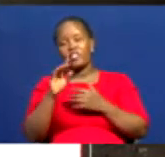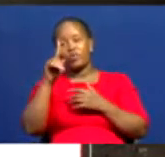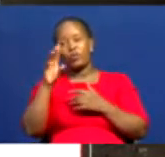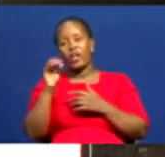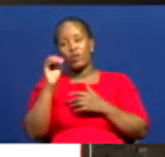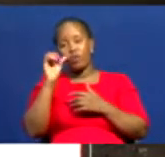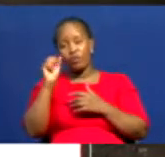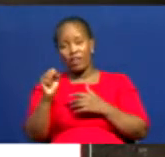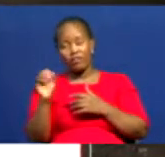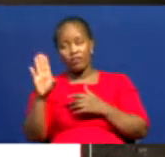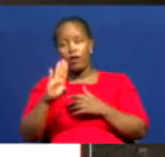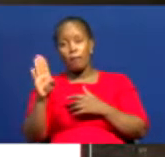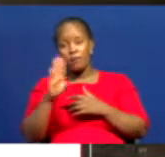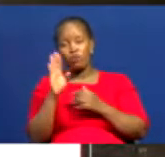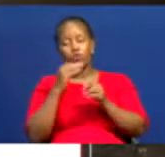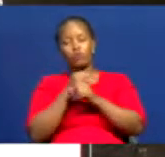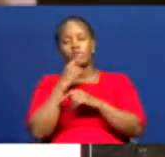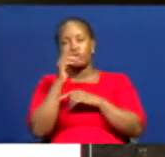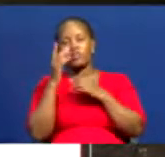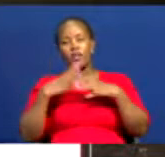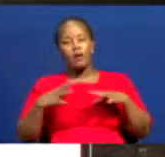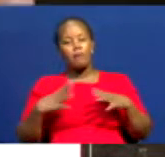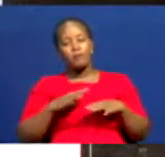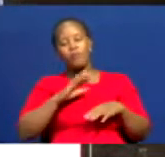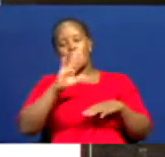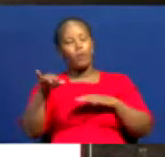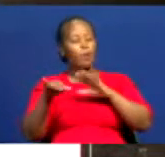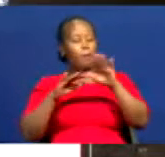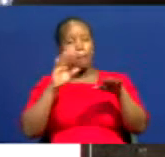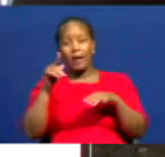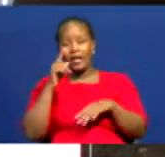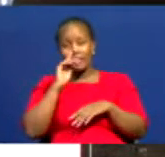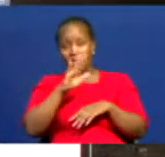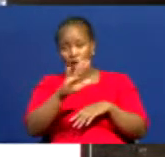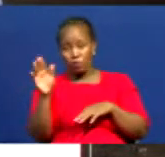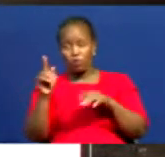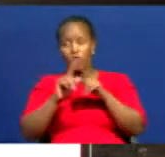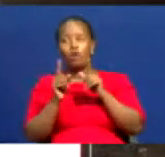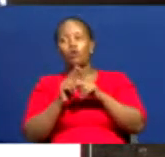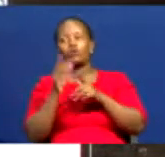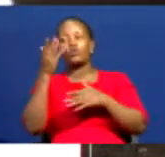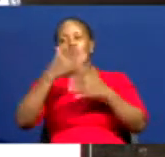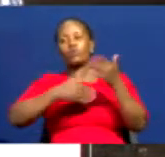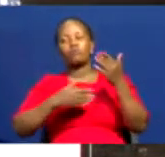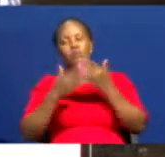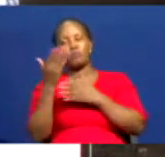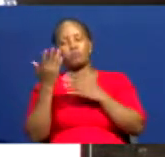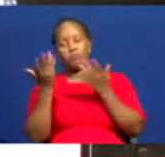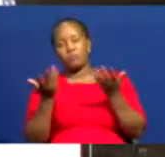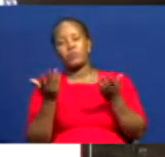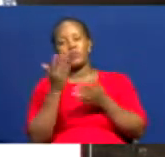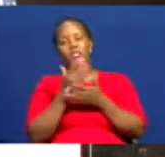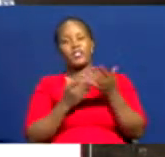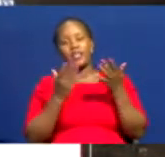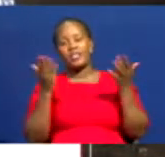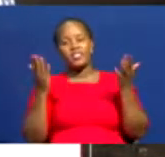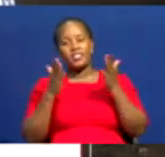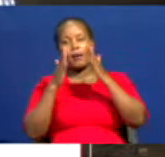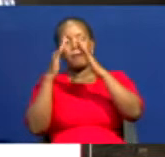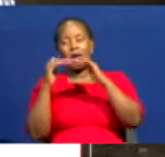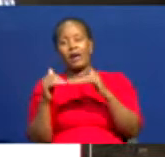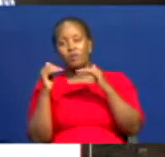to resettle the people of Napetom, so that we rebuild some